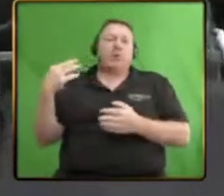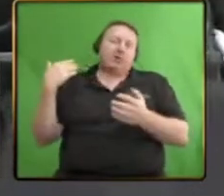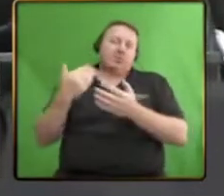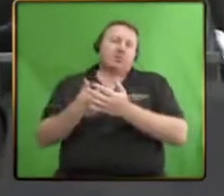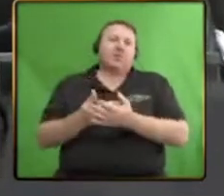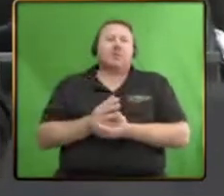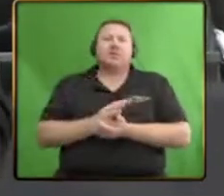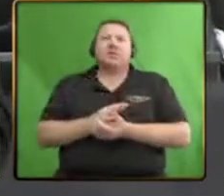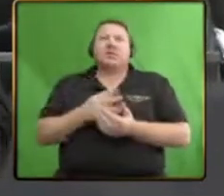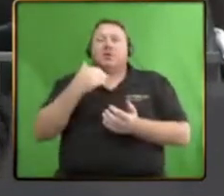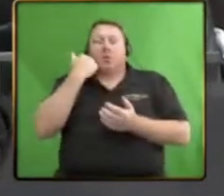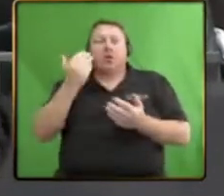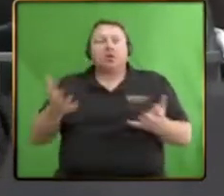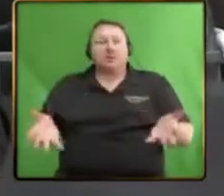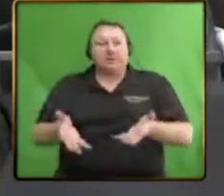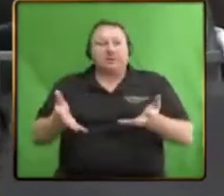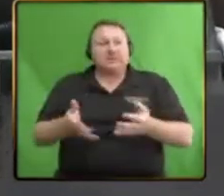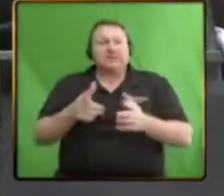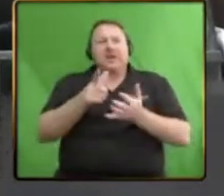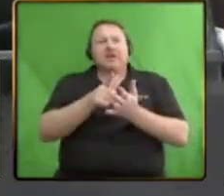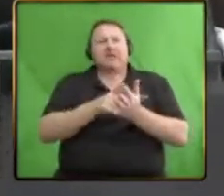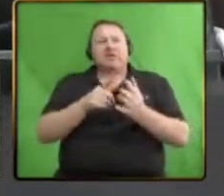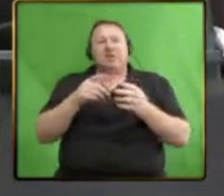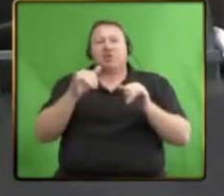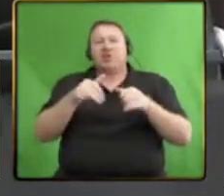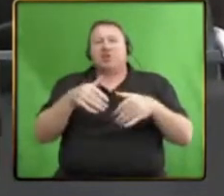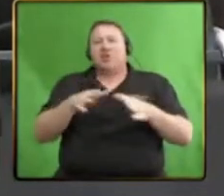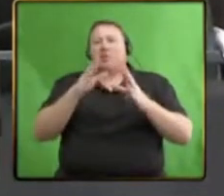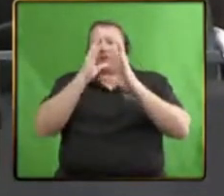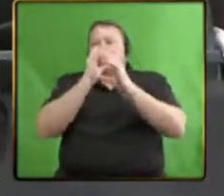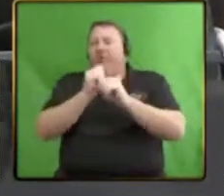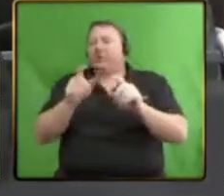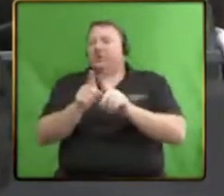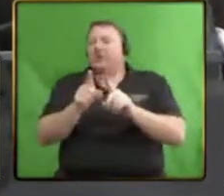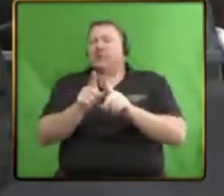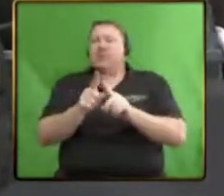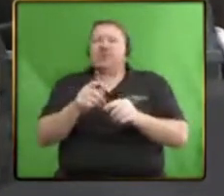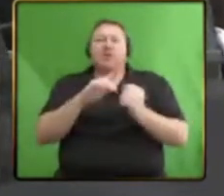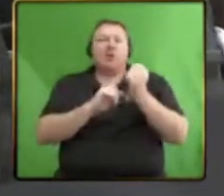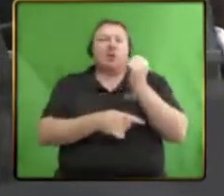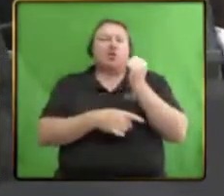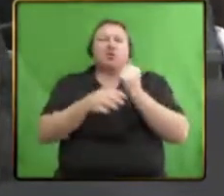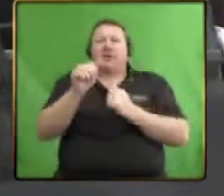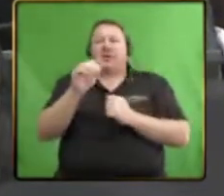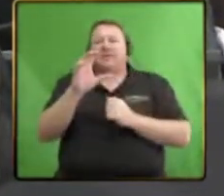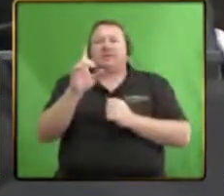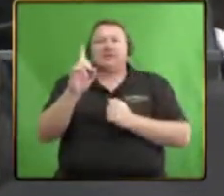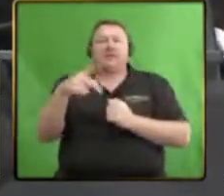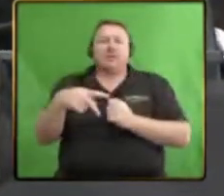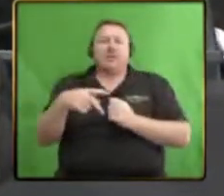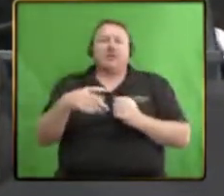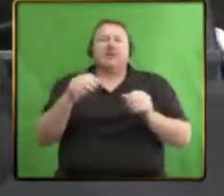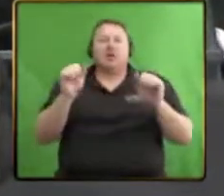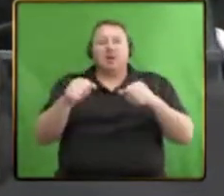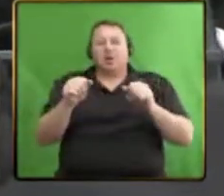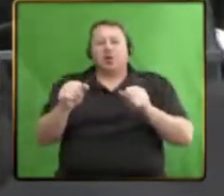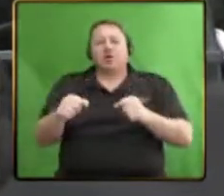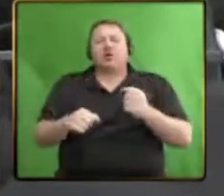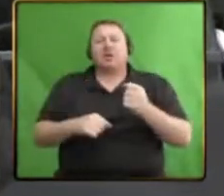but we would urge that one looks into legislation in this regard. Lastly, the ACDP agrees with the committee that